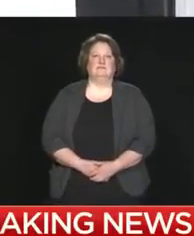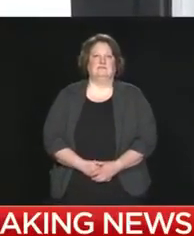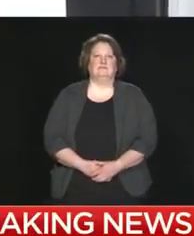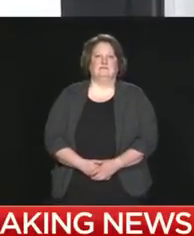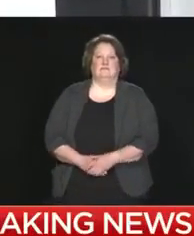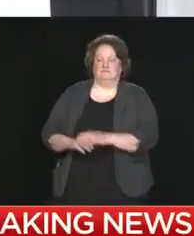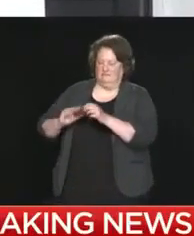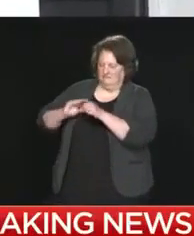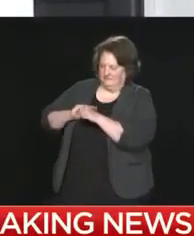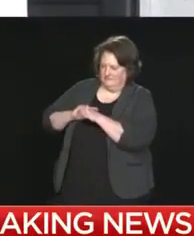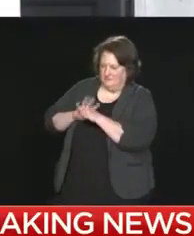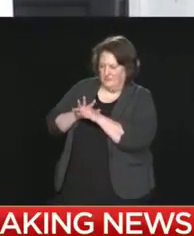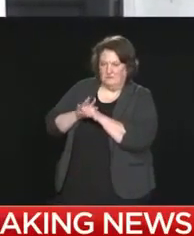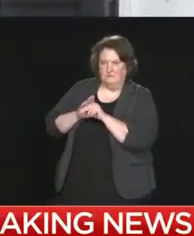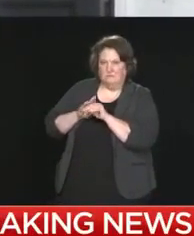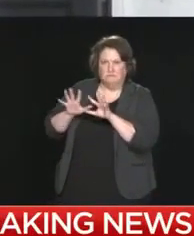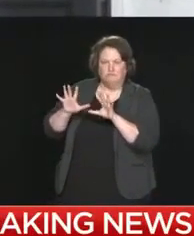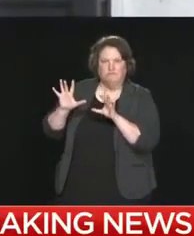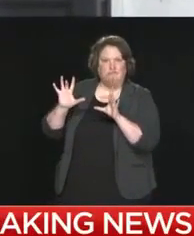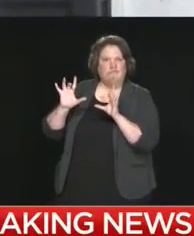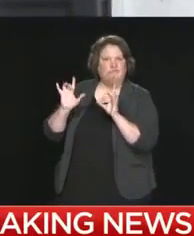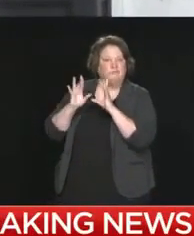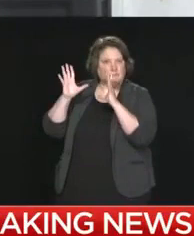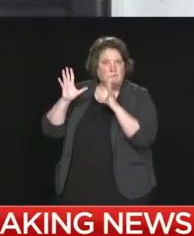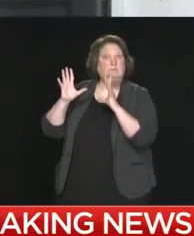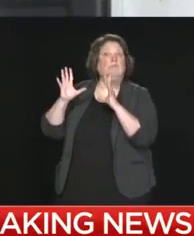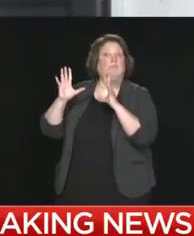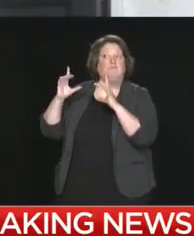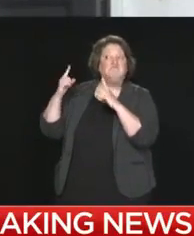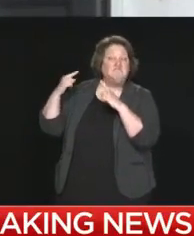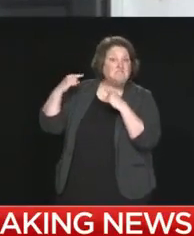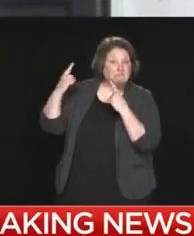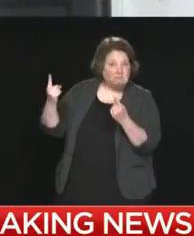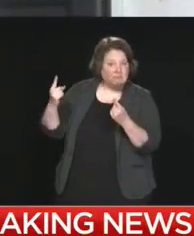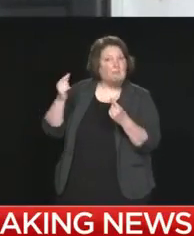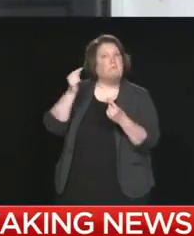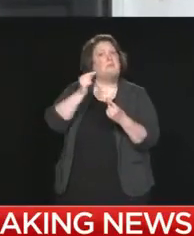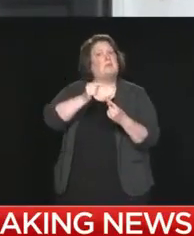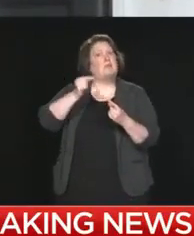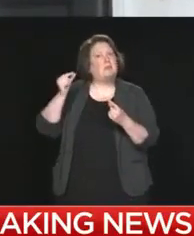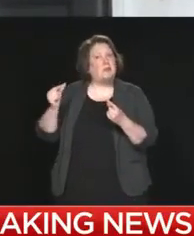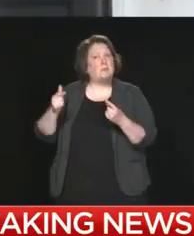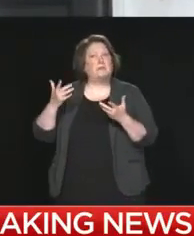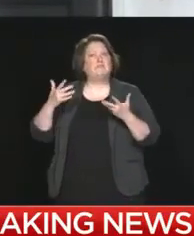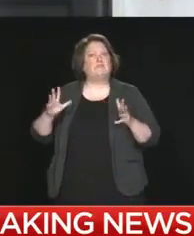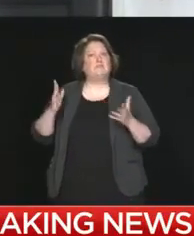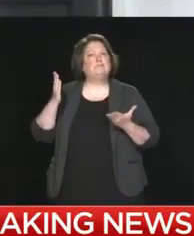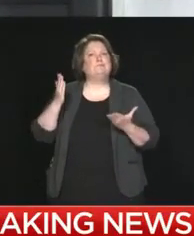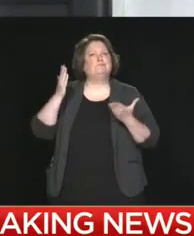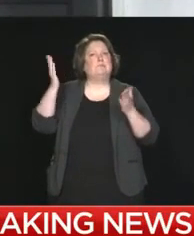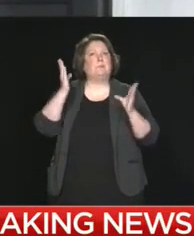secteur to mobilize the industrial sector so that we're able to rapidly produce